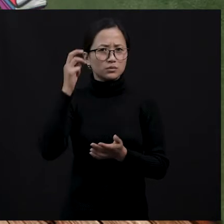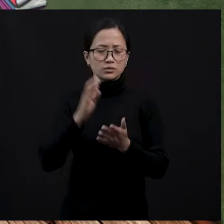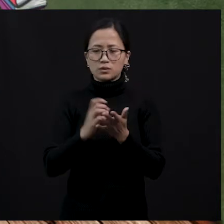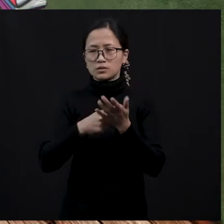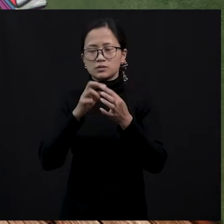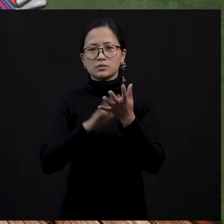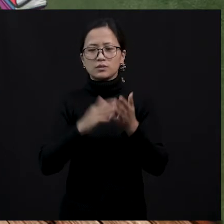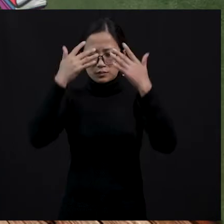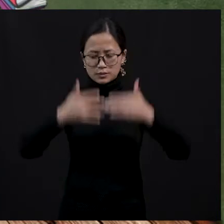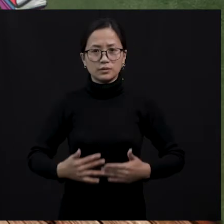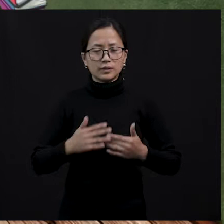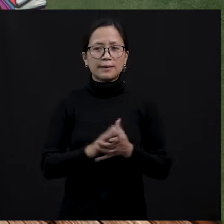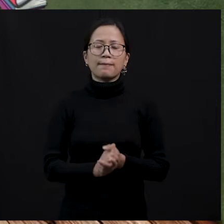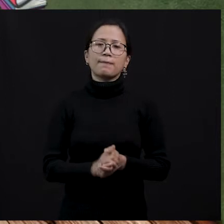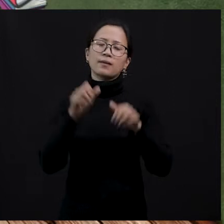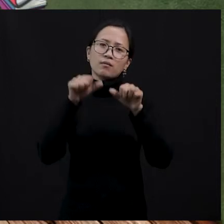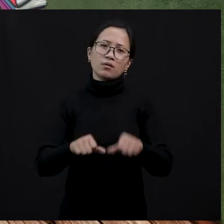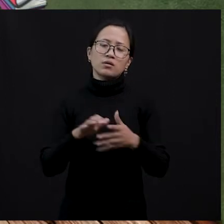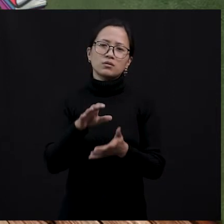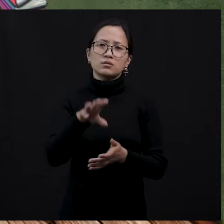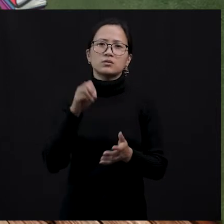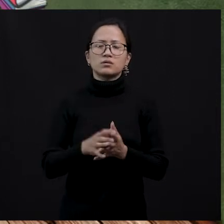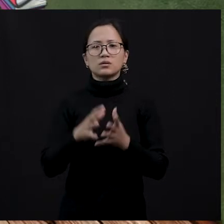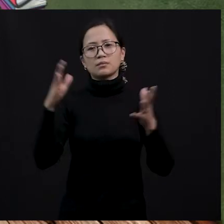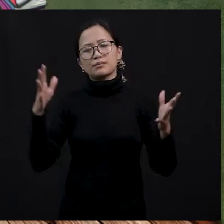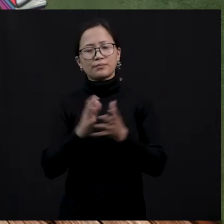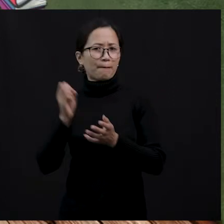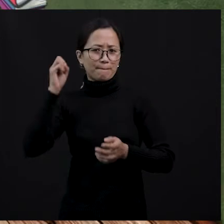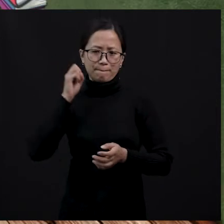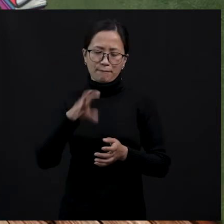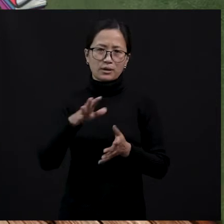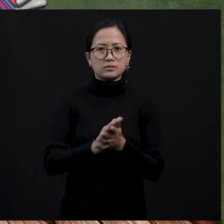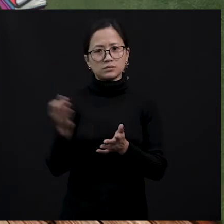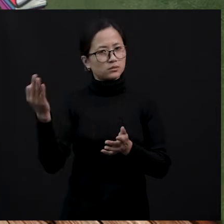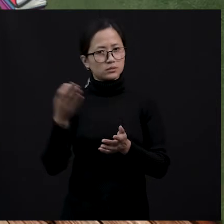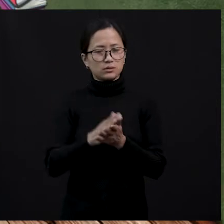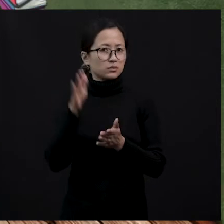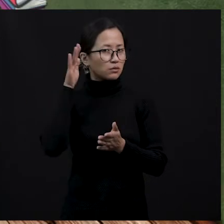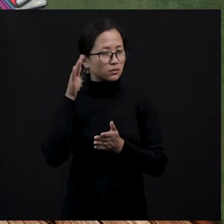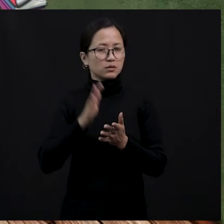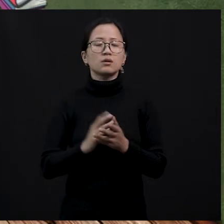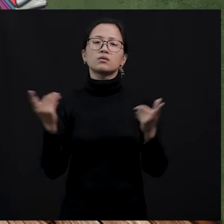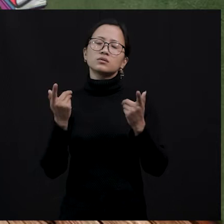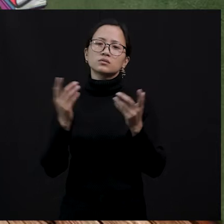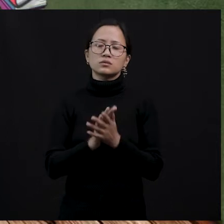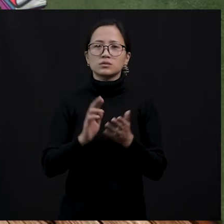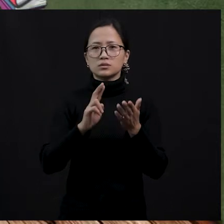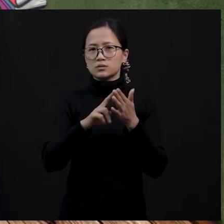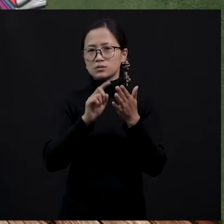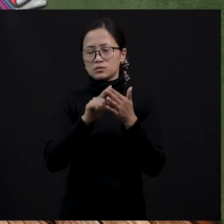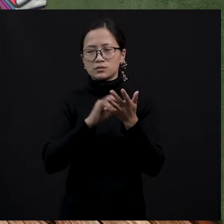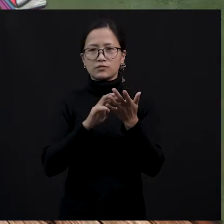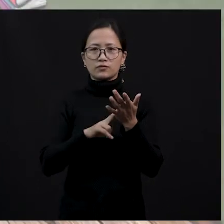his health. And I'm sure he's not able to take any more bad news. But what could this envelope be? Let's